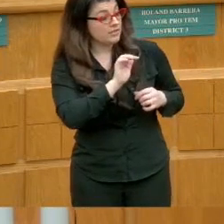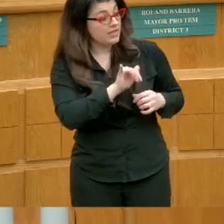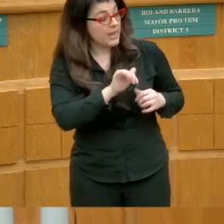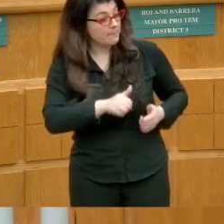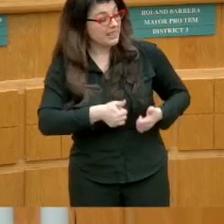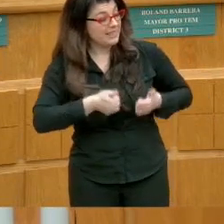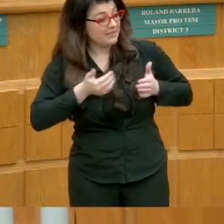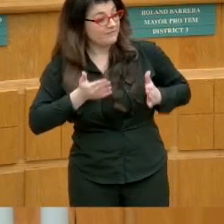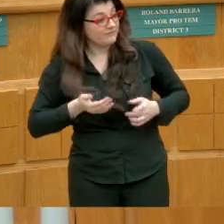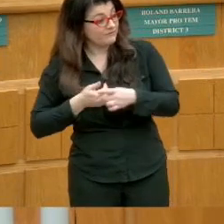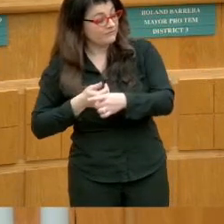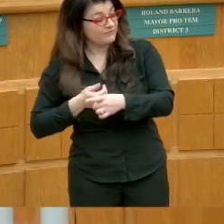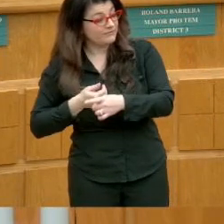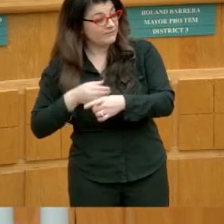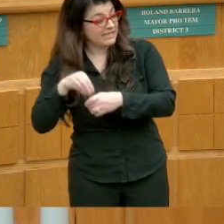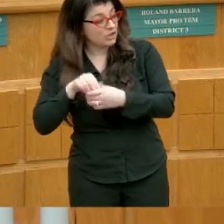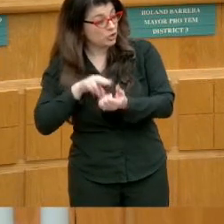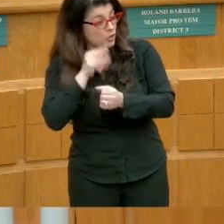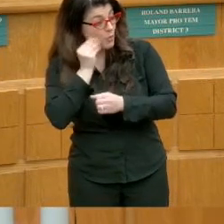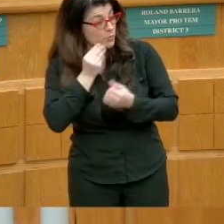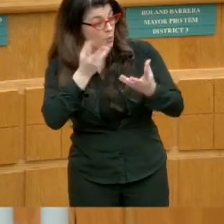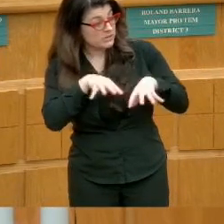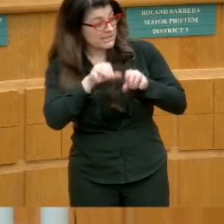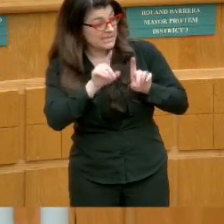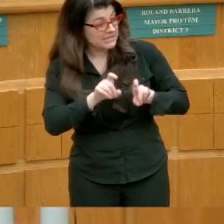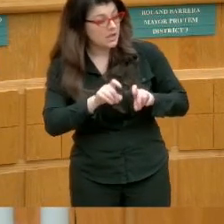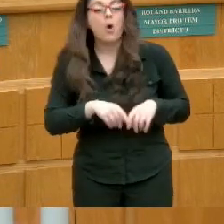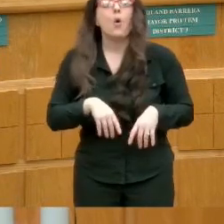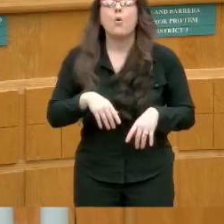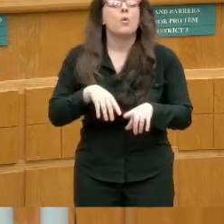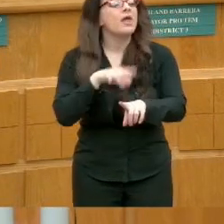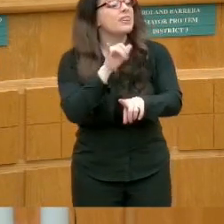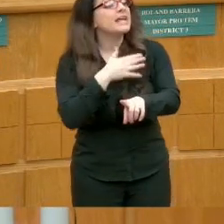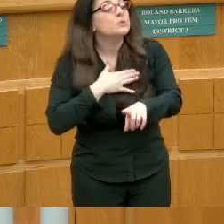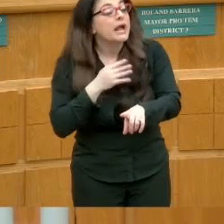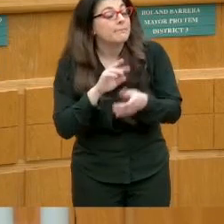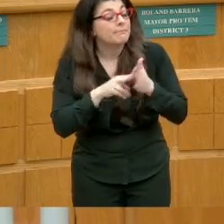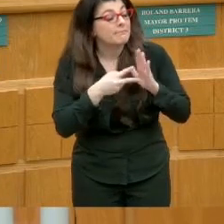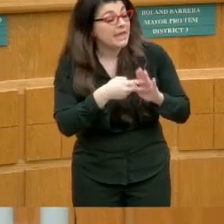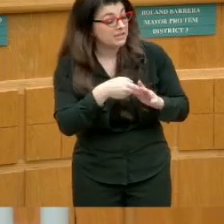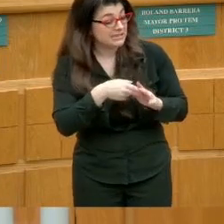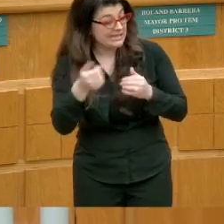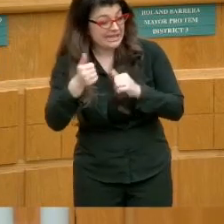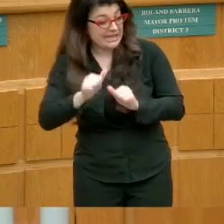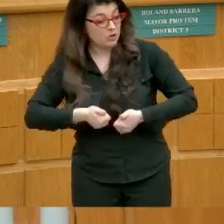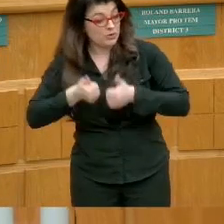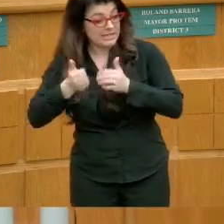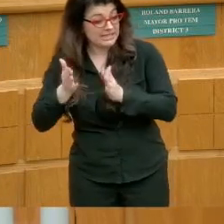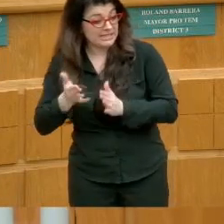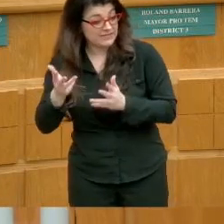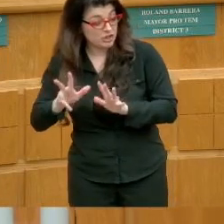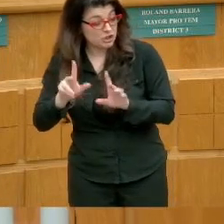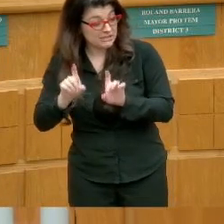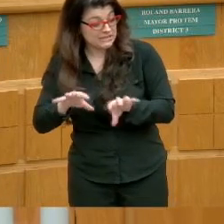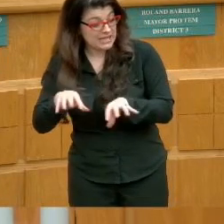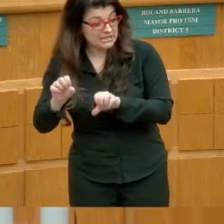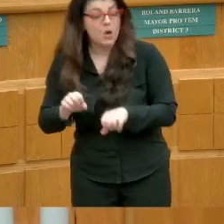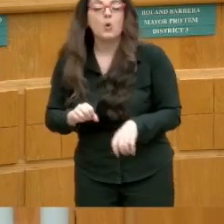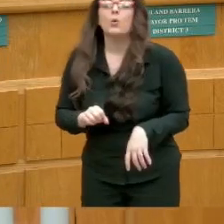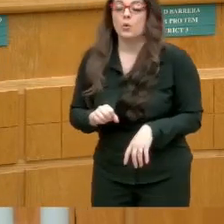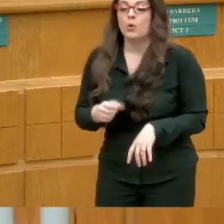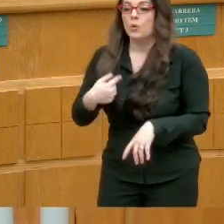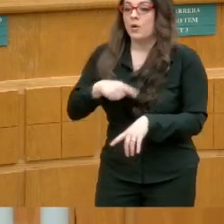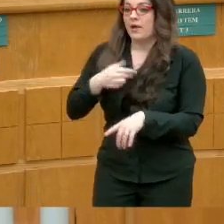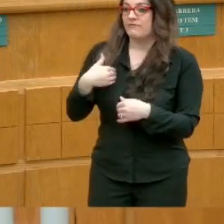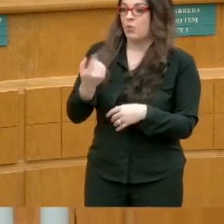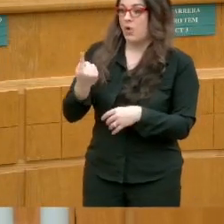meant. Any residents, have they gotten tested on those results? We do have a facility, so what